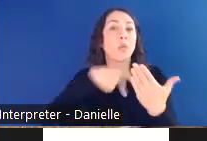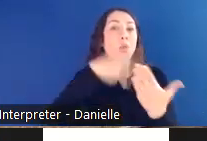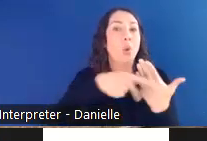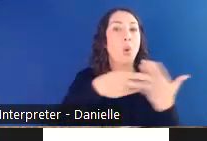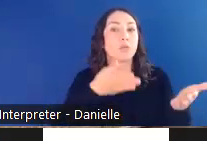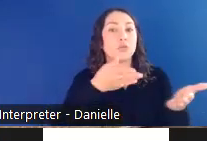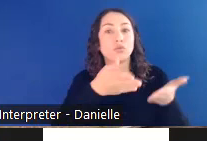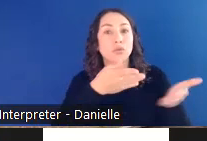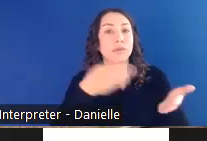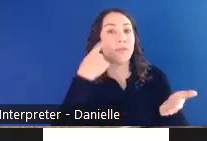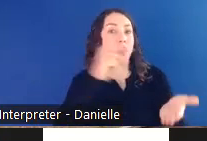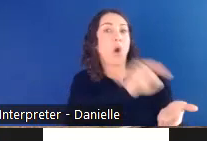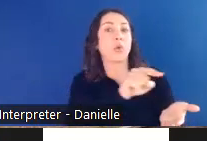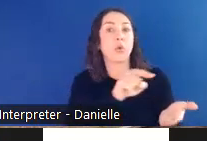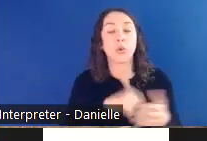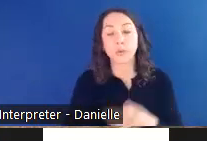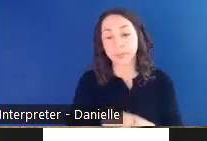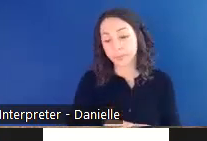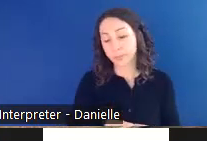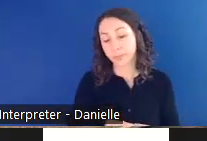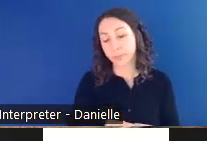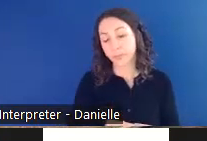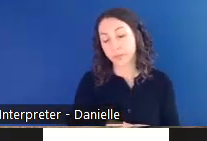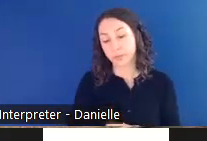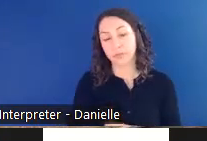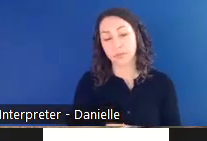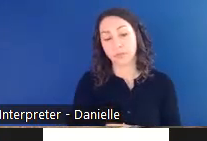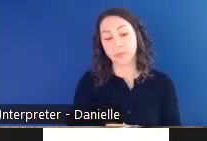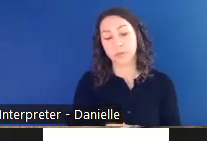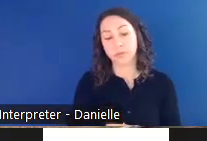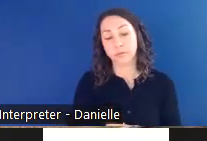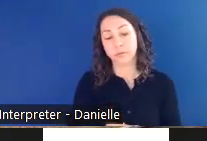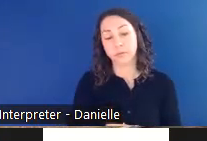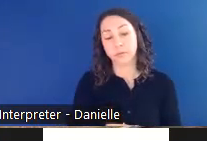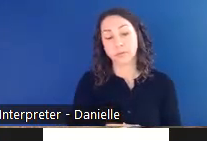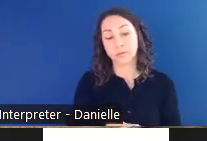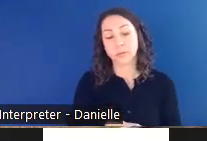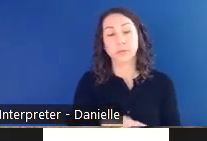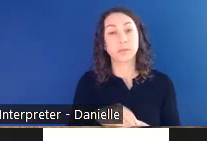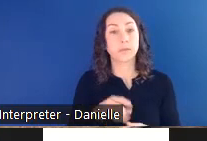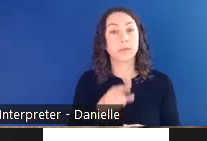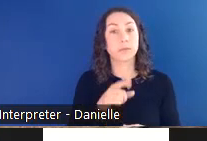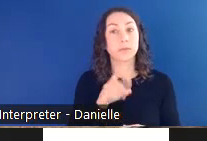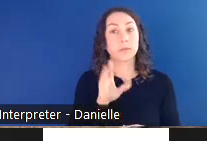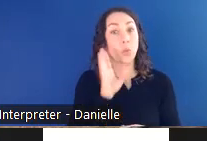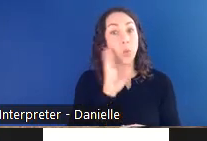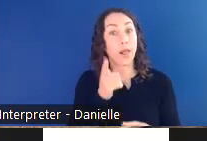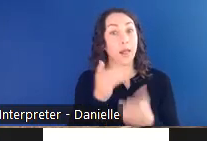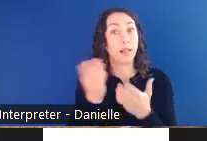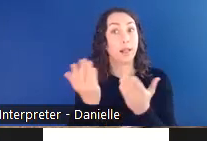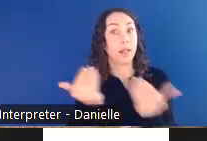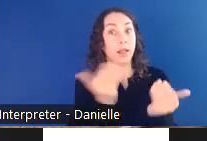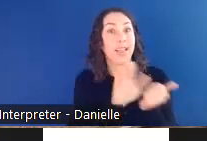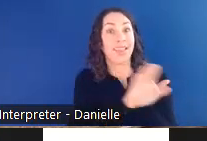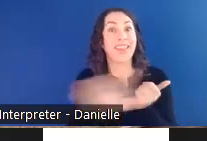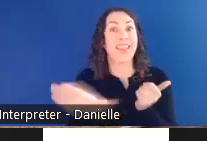what involvement of the people that are going to be living there, do they have any involvement in the say-so of the services